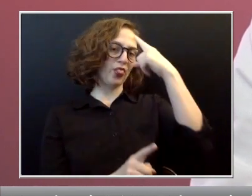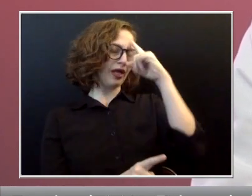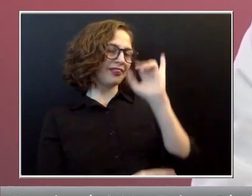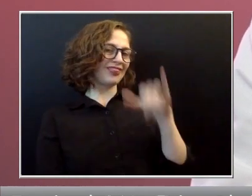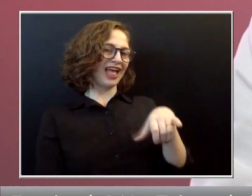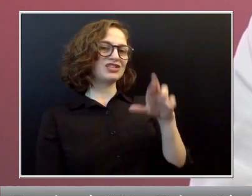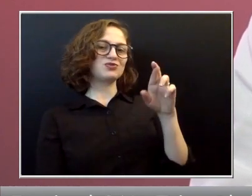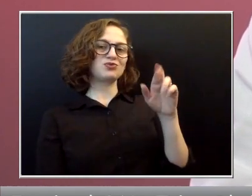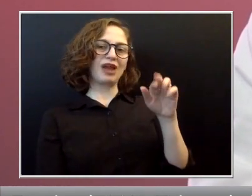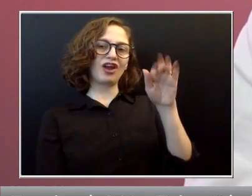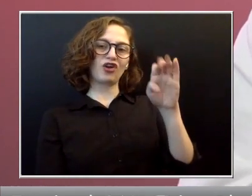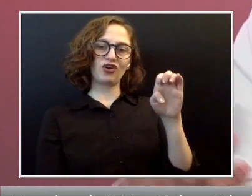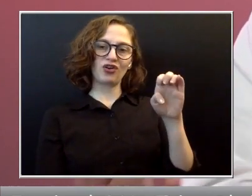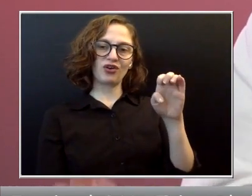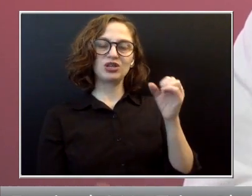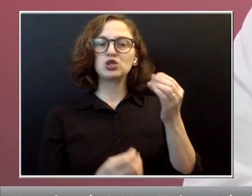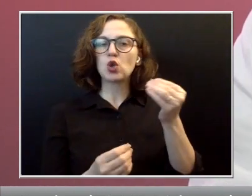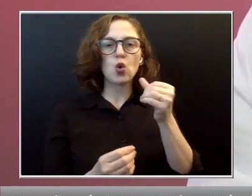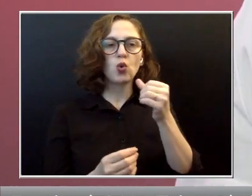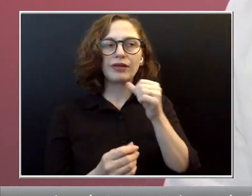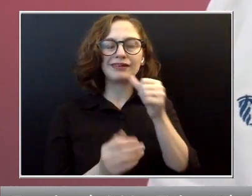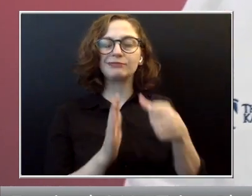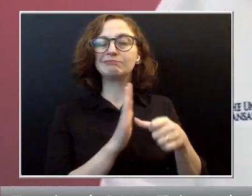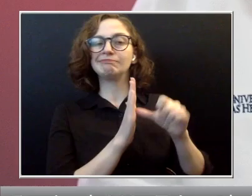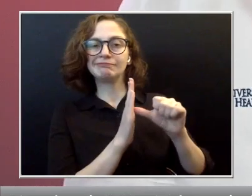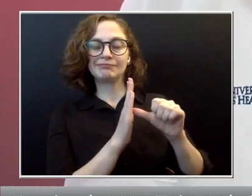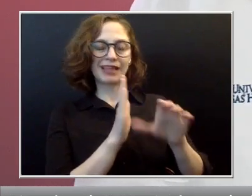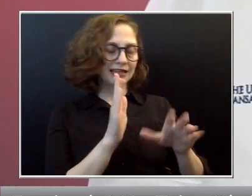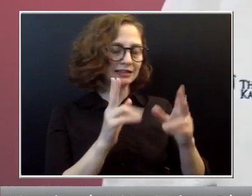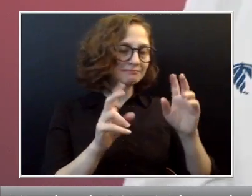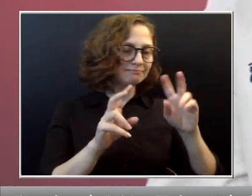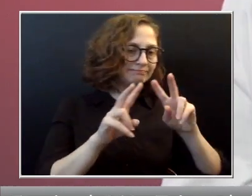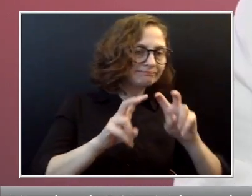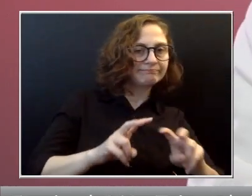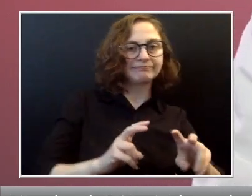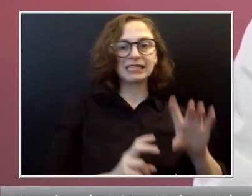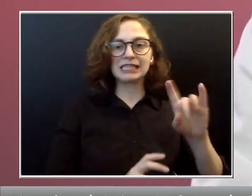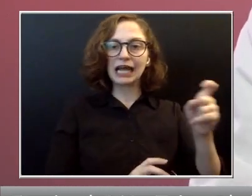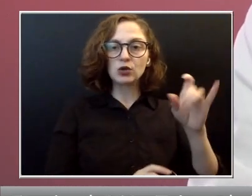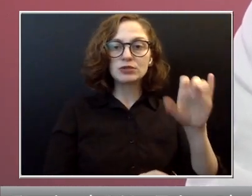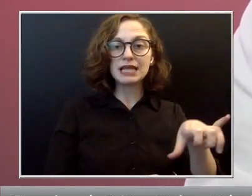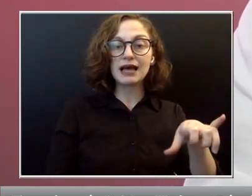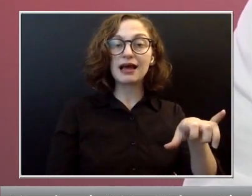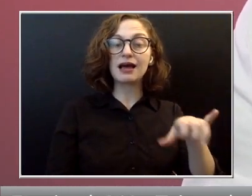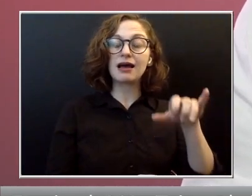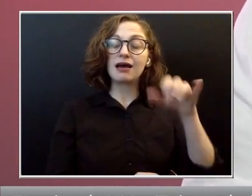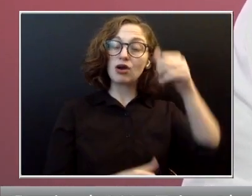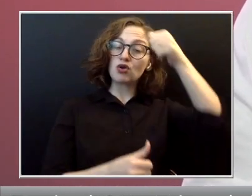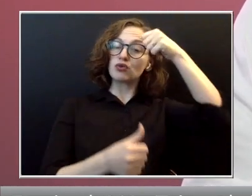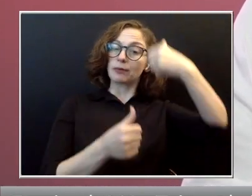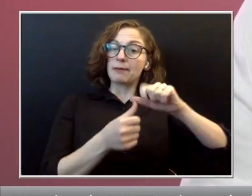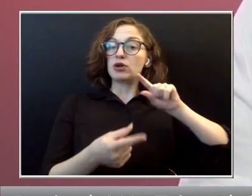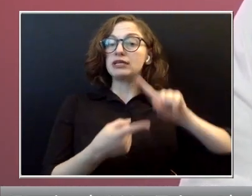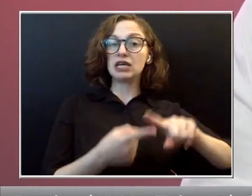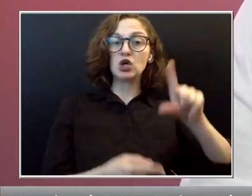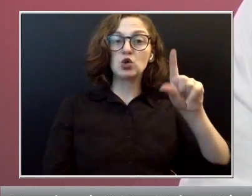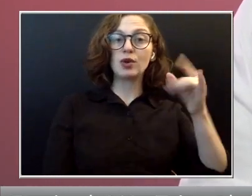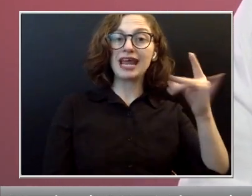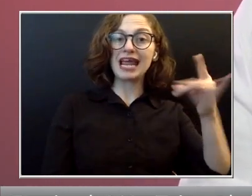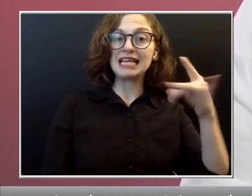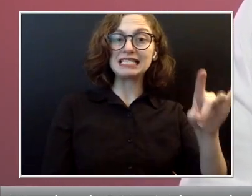emphasis in diagnosing it. And keep in mind, until 2018, there was no treatment available.